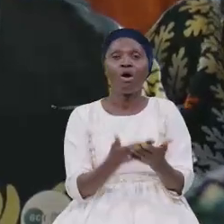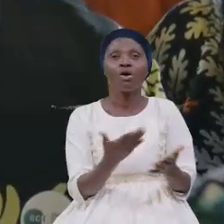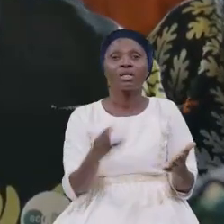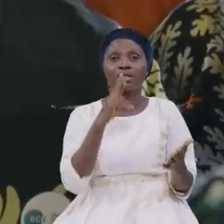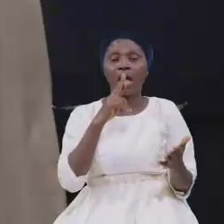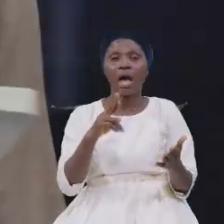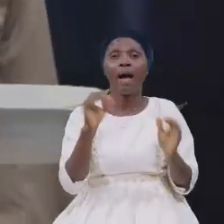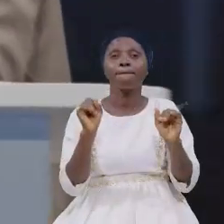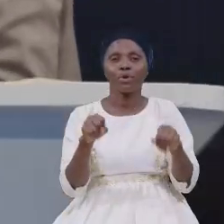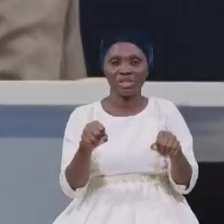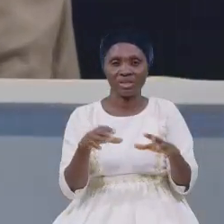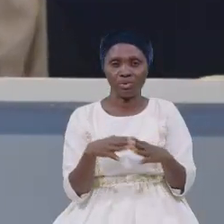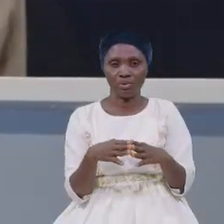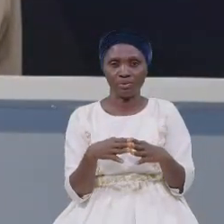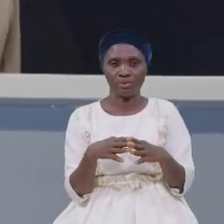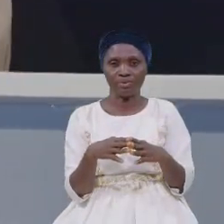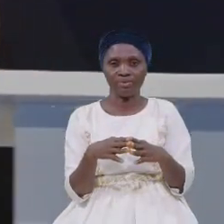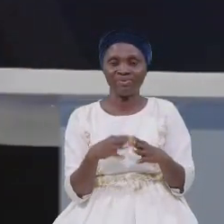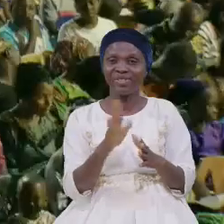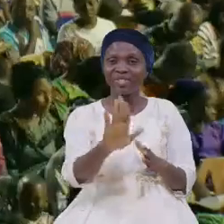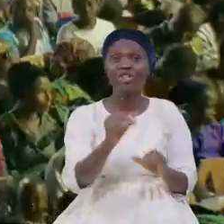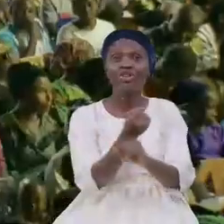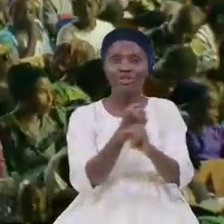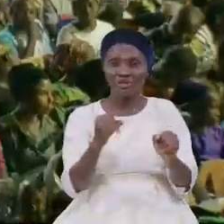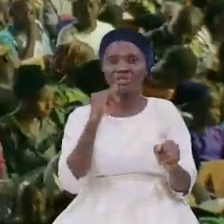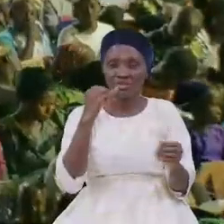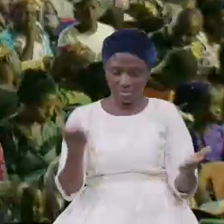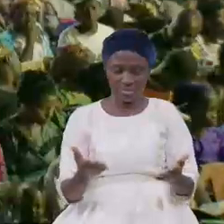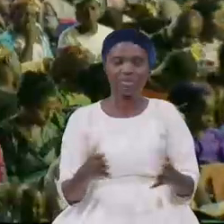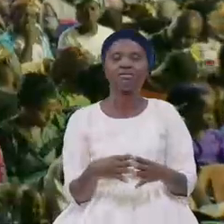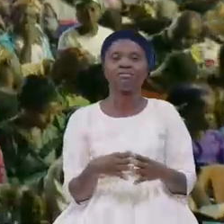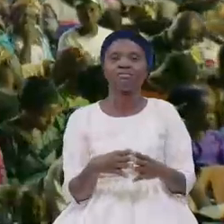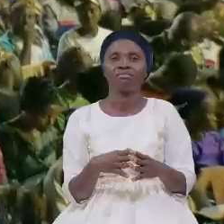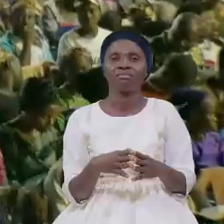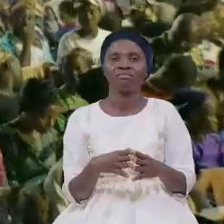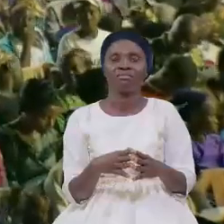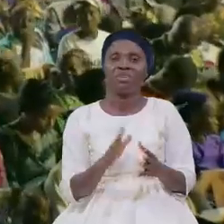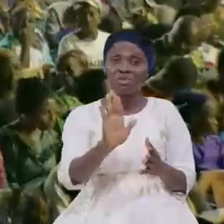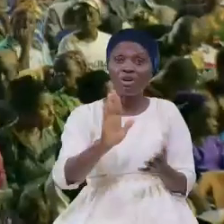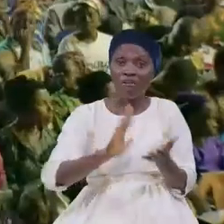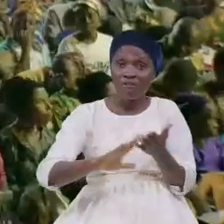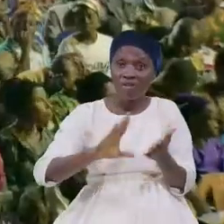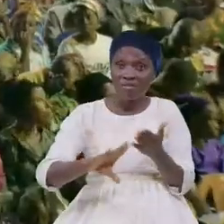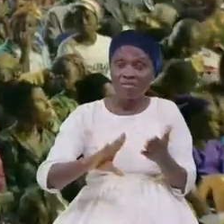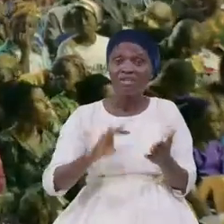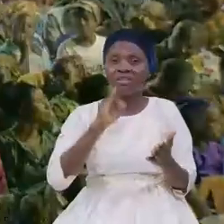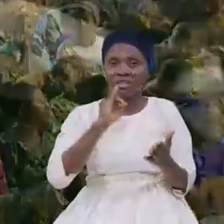possible. Your salvation is here. Your forgiveness is here.